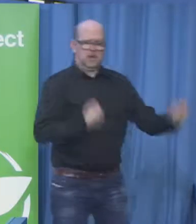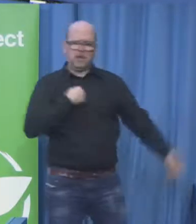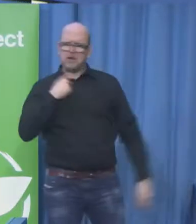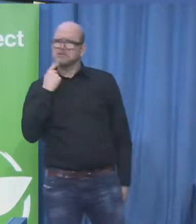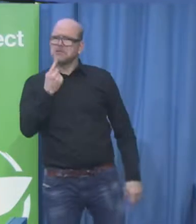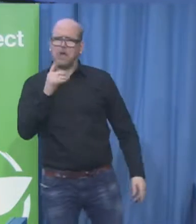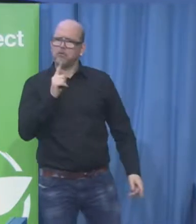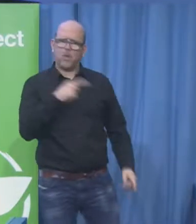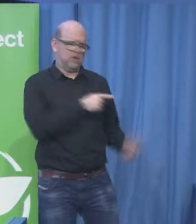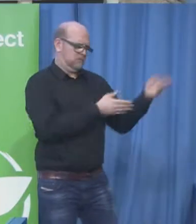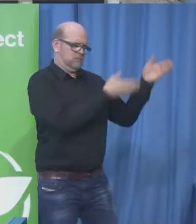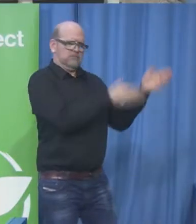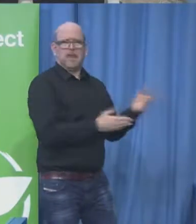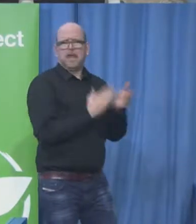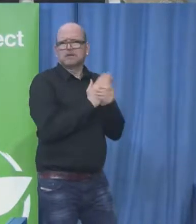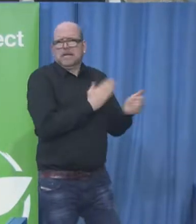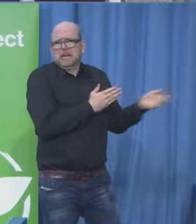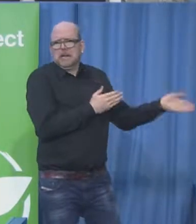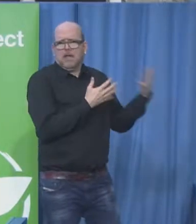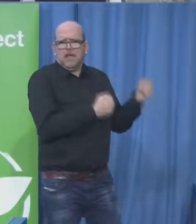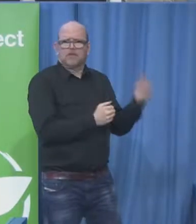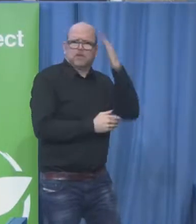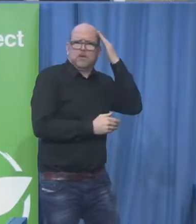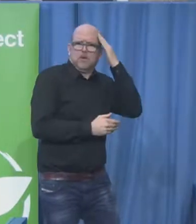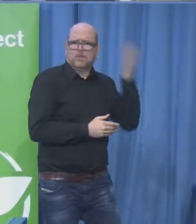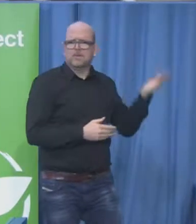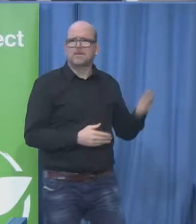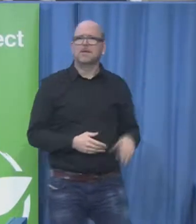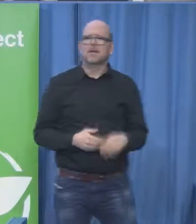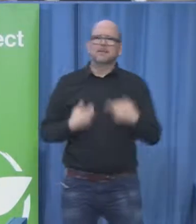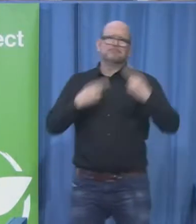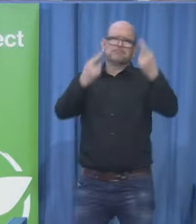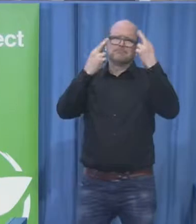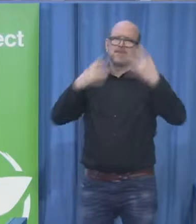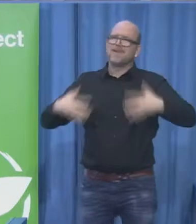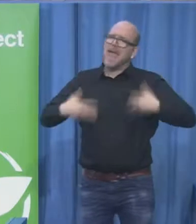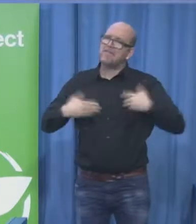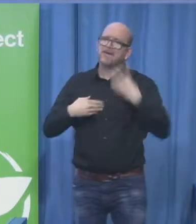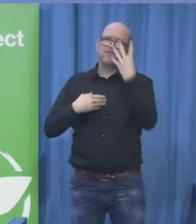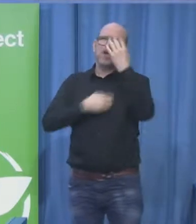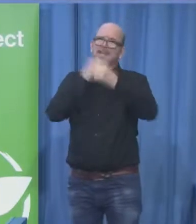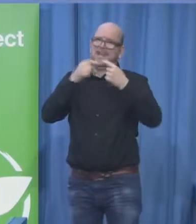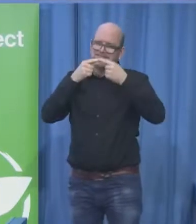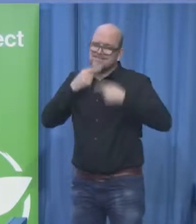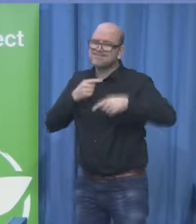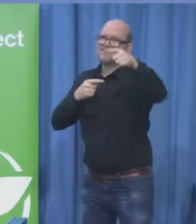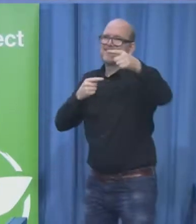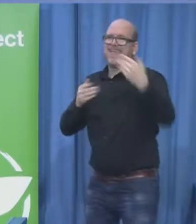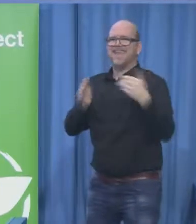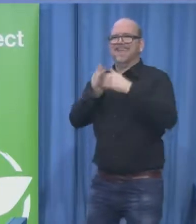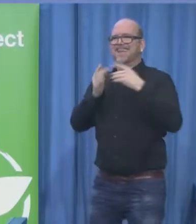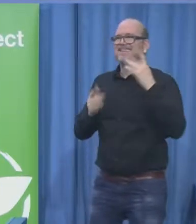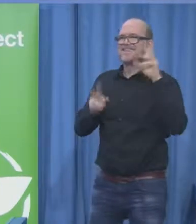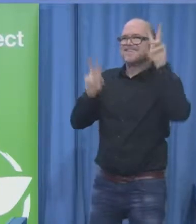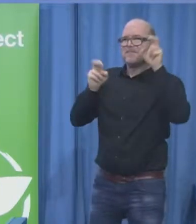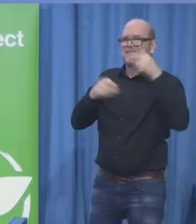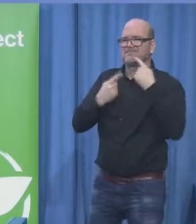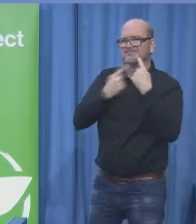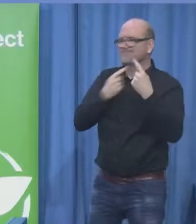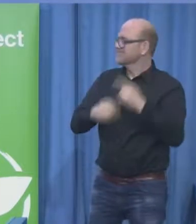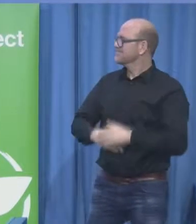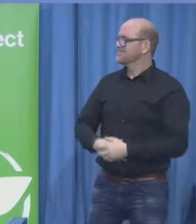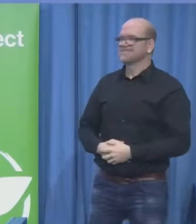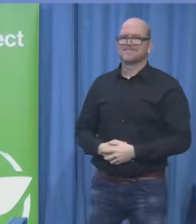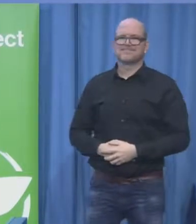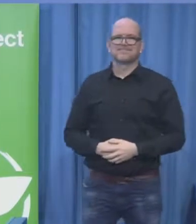Thank you very much, Kathryn, for sharing your perspective. Now we would like to hear also from the academic side to conclude our